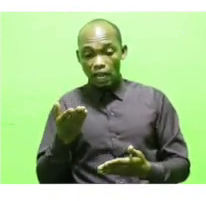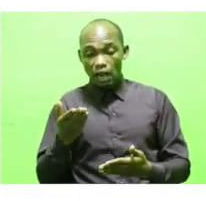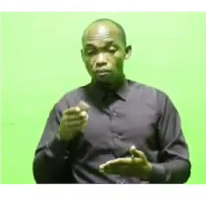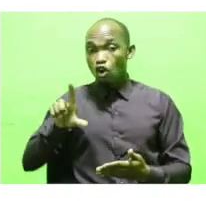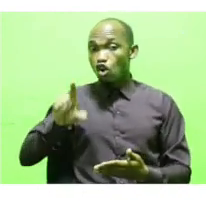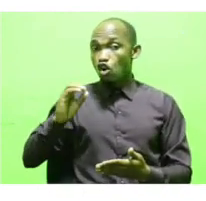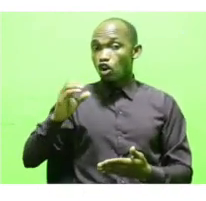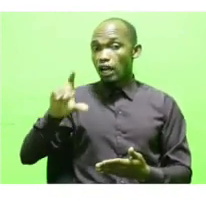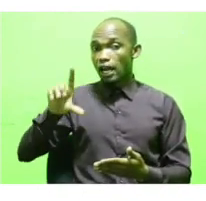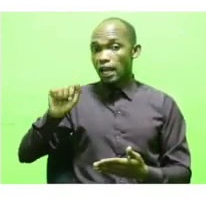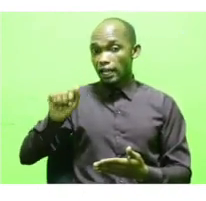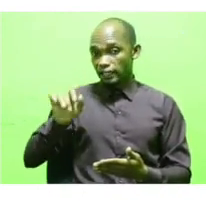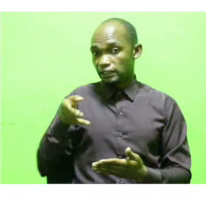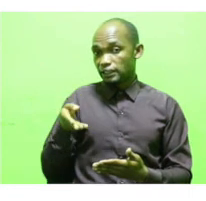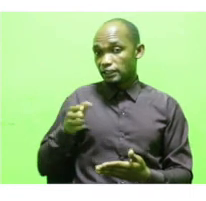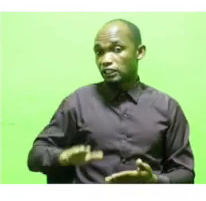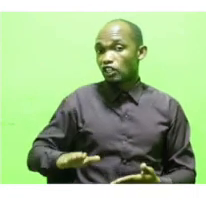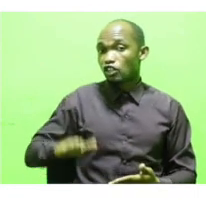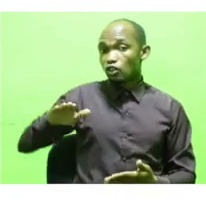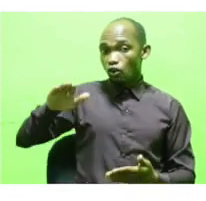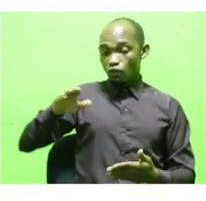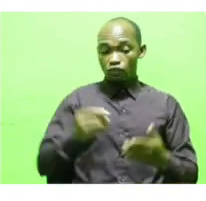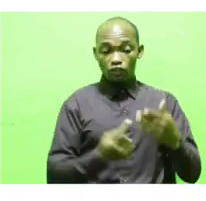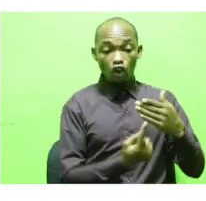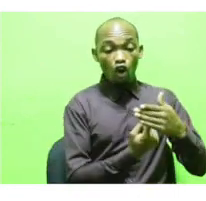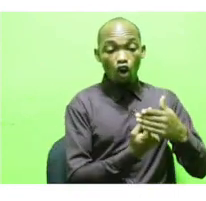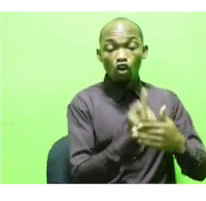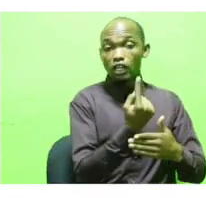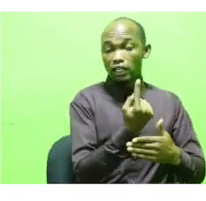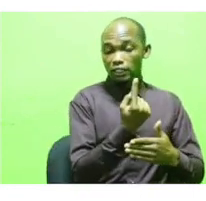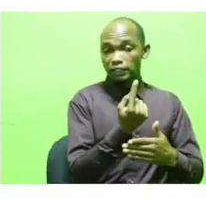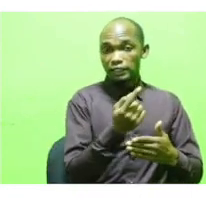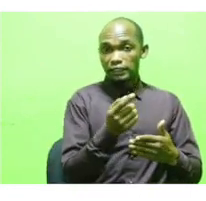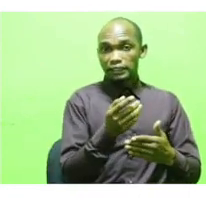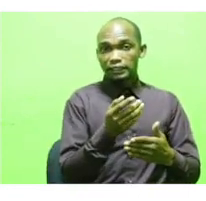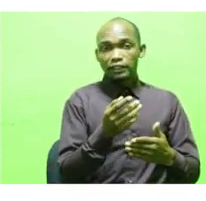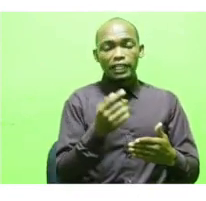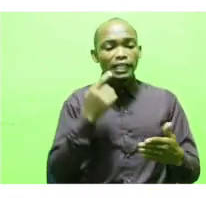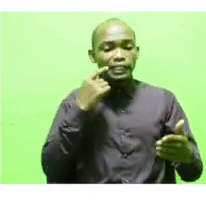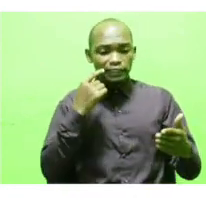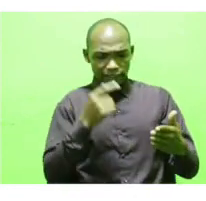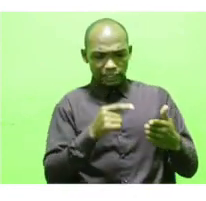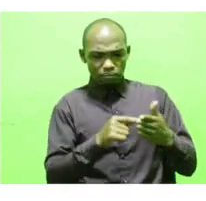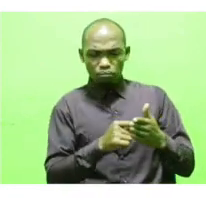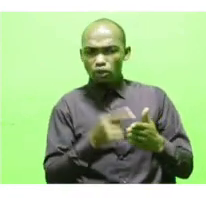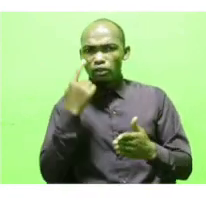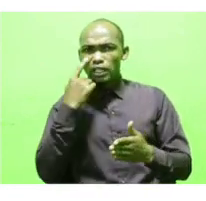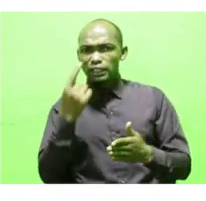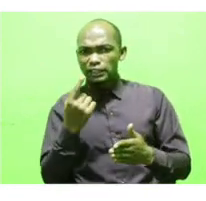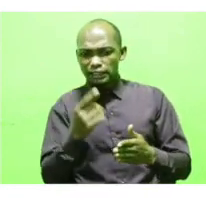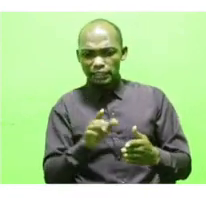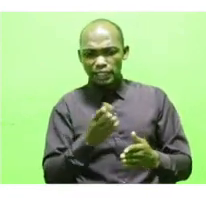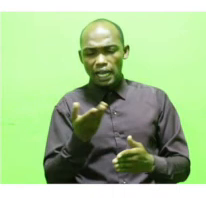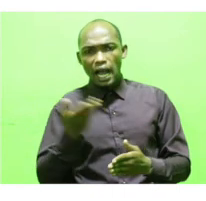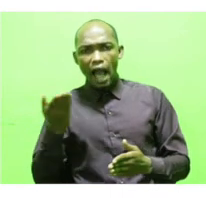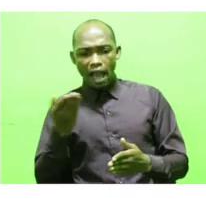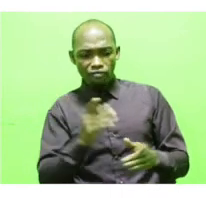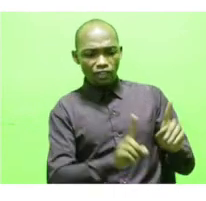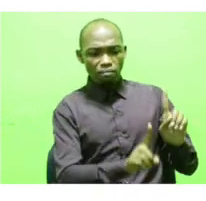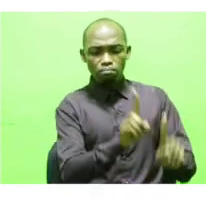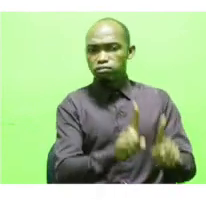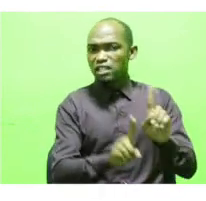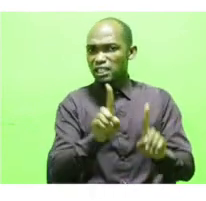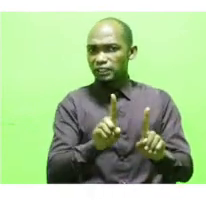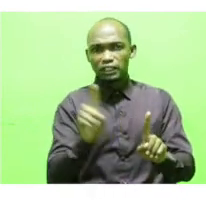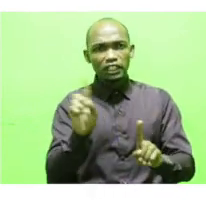localized growth occur. This occurs mostly in plants, as plants do not grow entirely all at once.